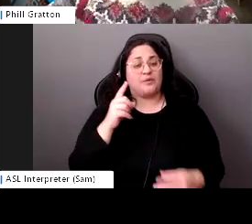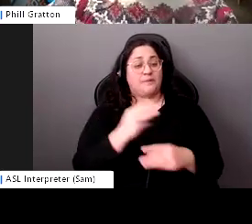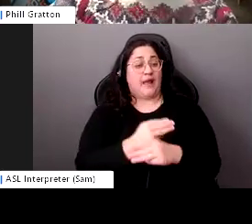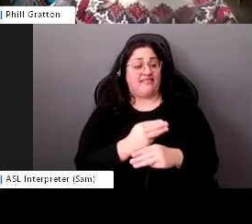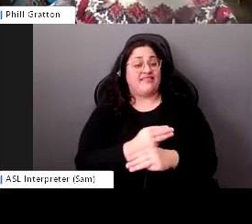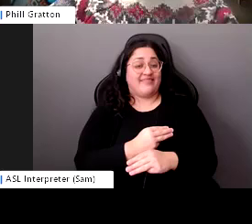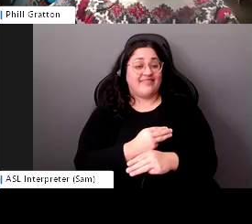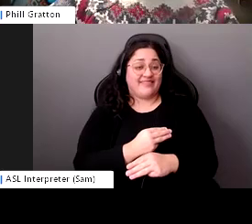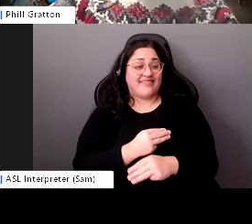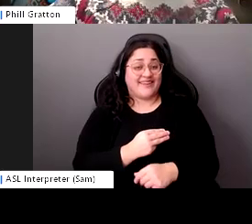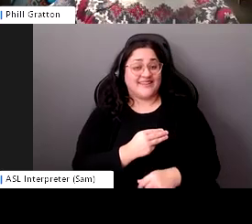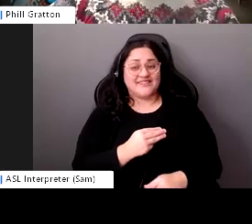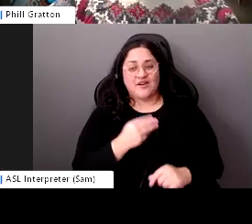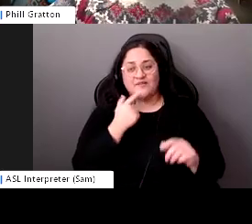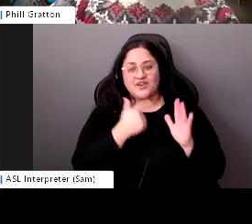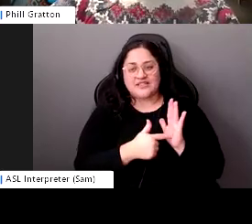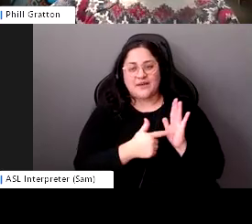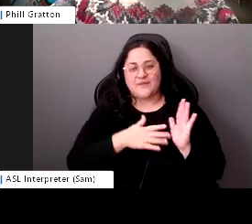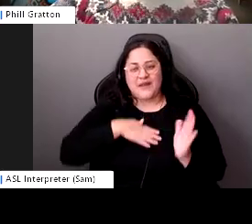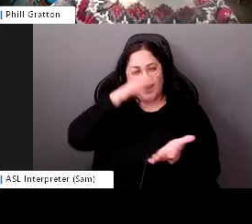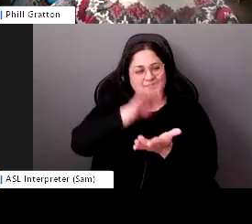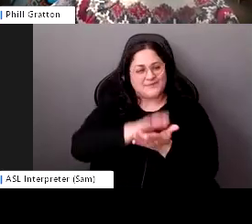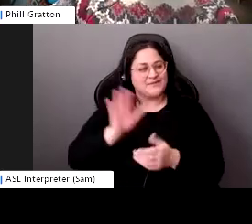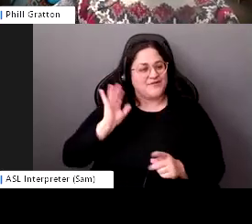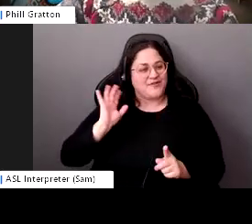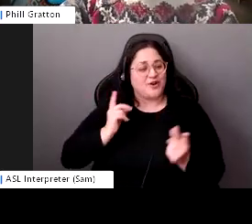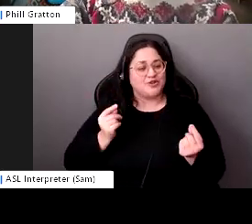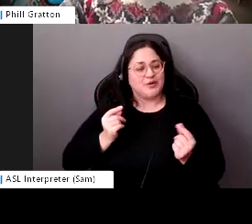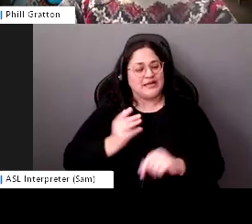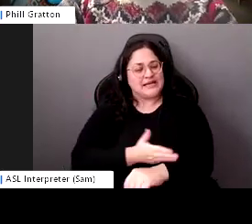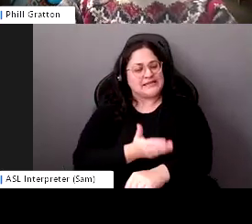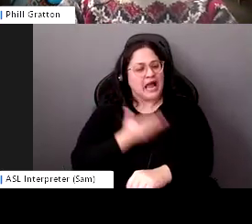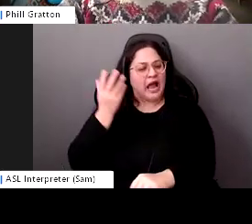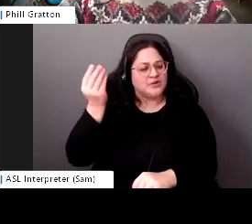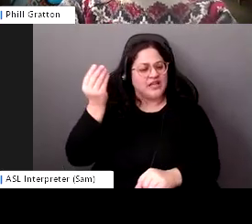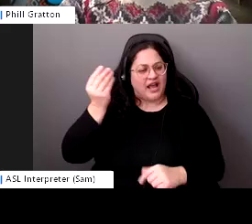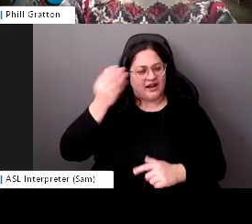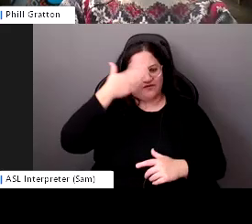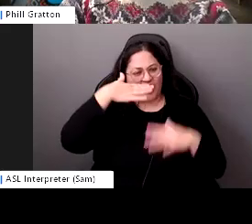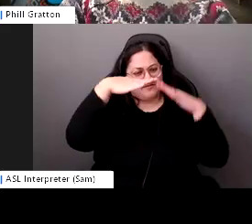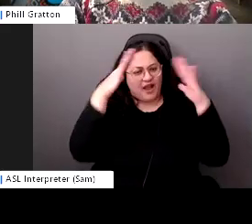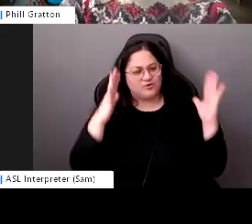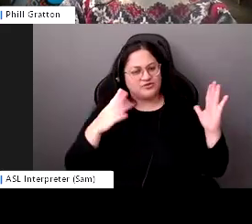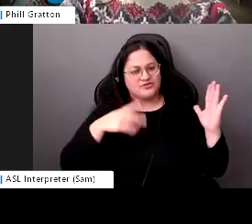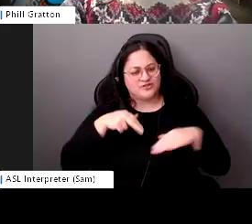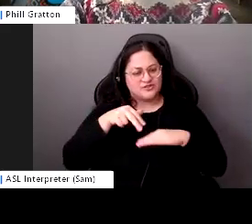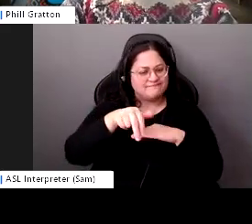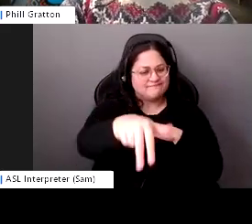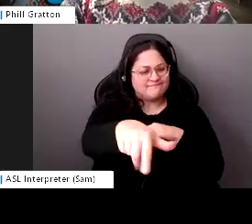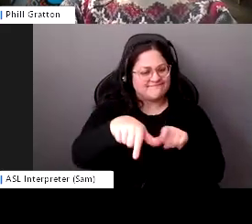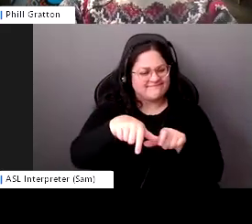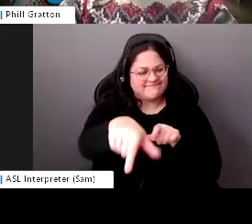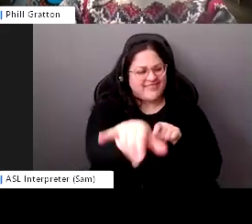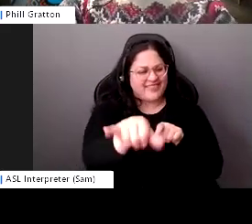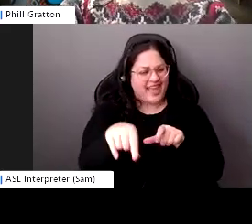doing a sidewalk outside and he was having trouble with the actual measurements of the stones and everything else. So he fed all the information into ChatGPT and he came up with